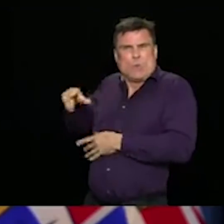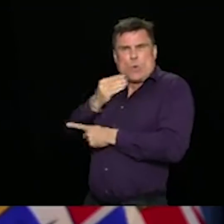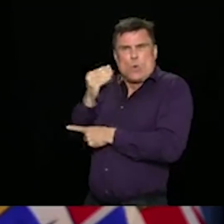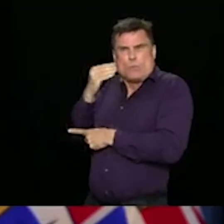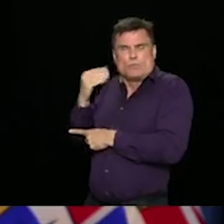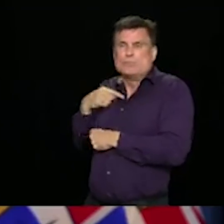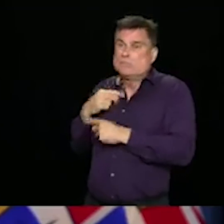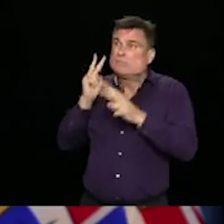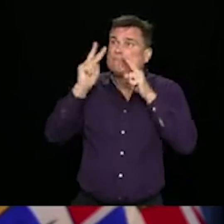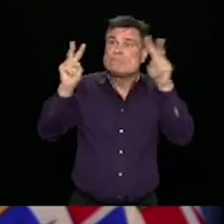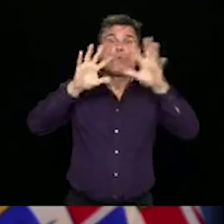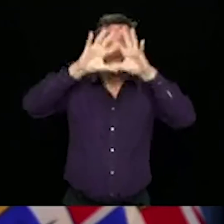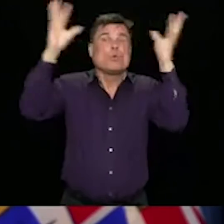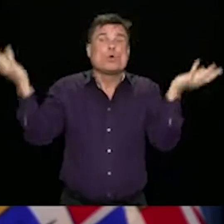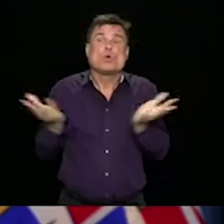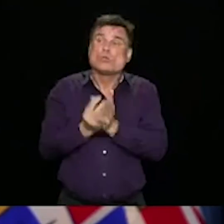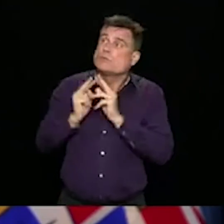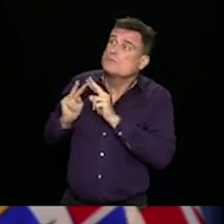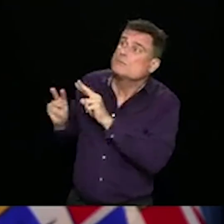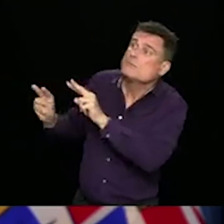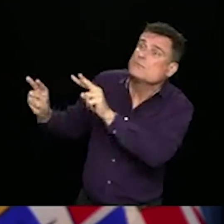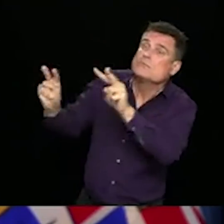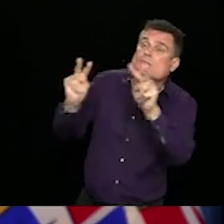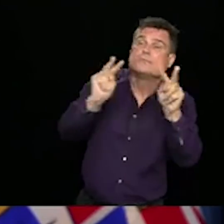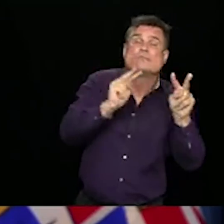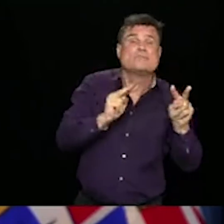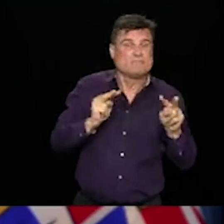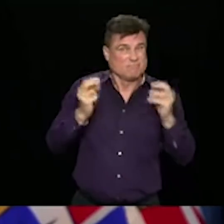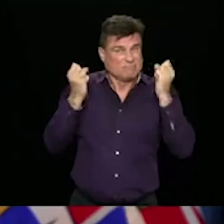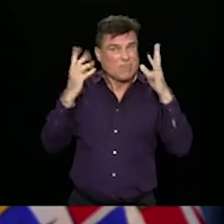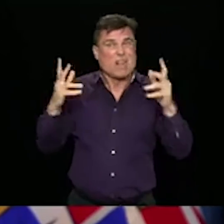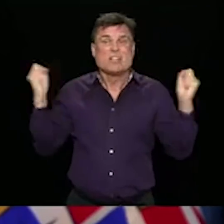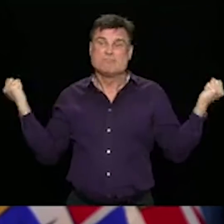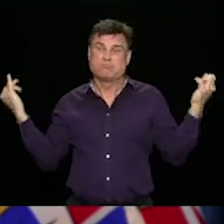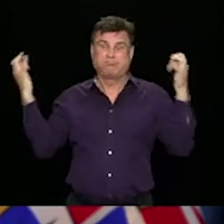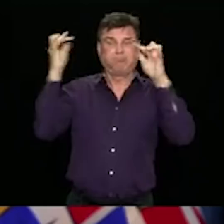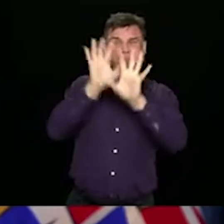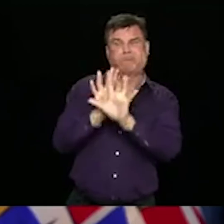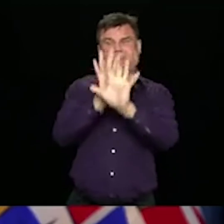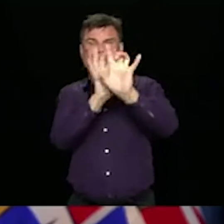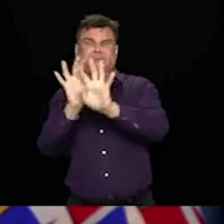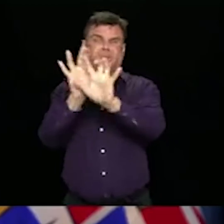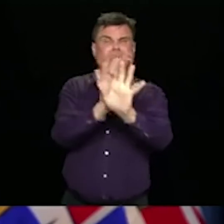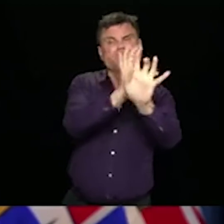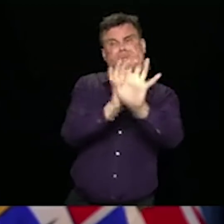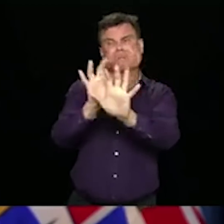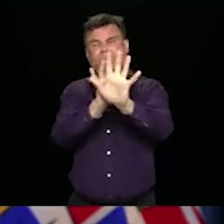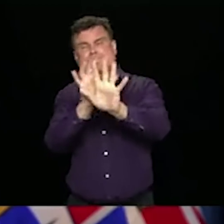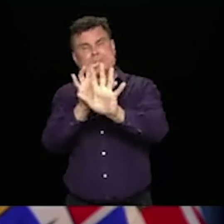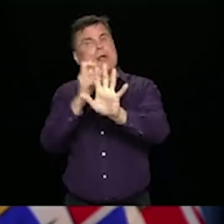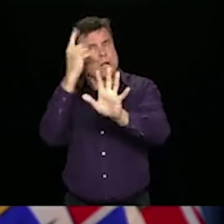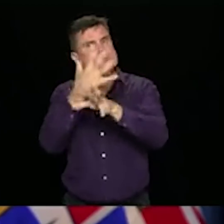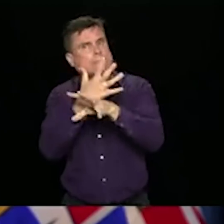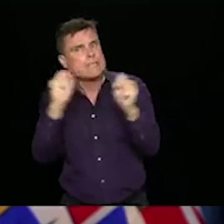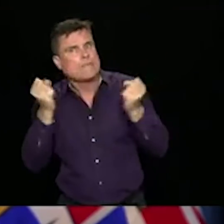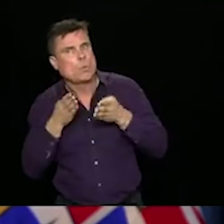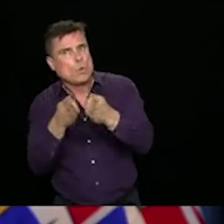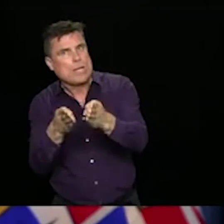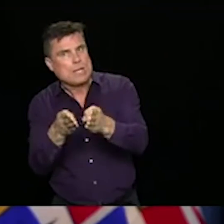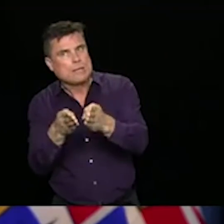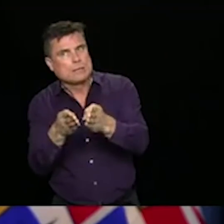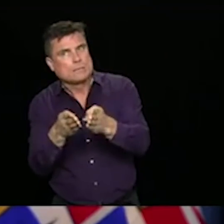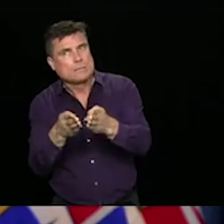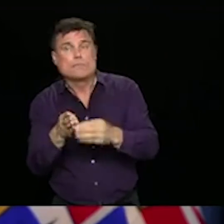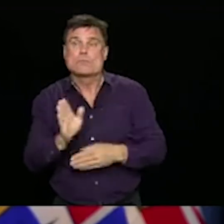world demonstrating at a distance, and it is very impactful and it is effective. Your message can still be